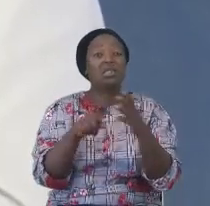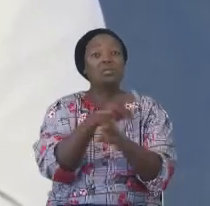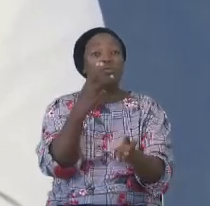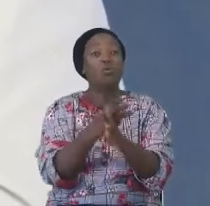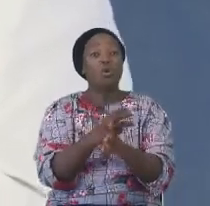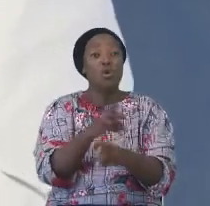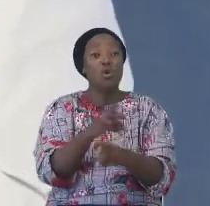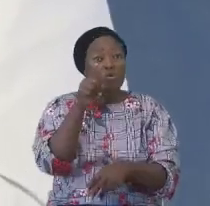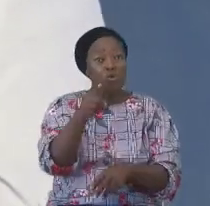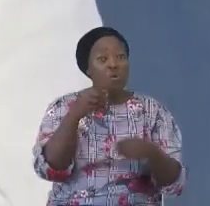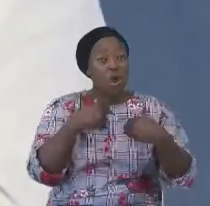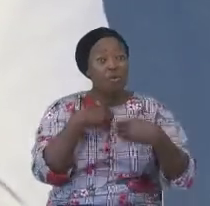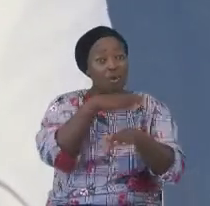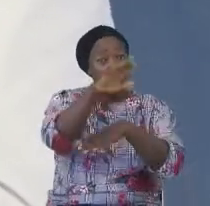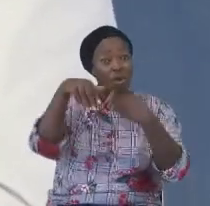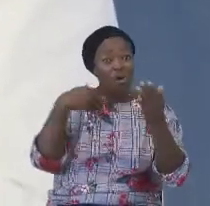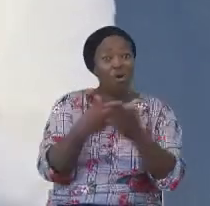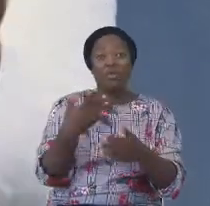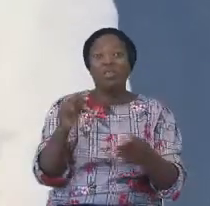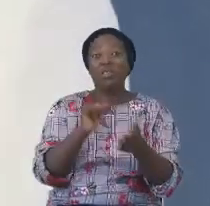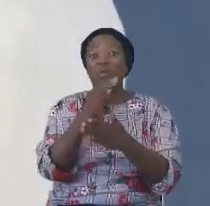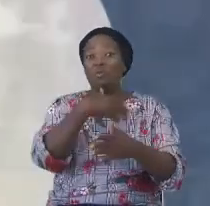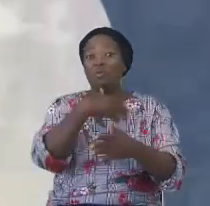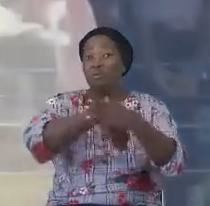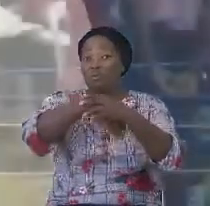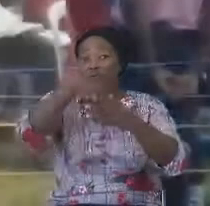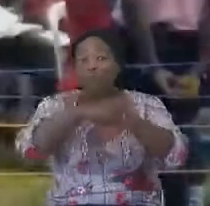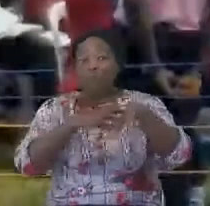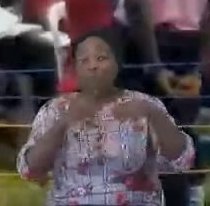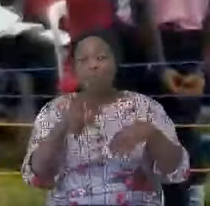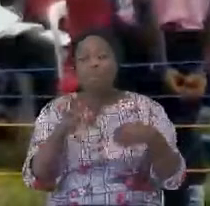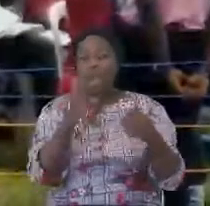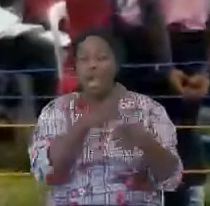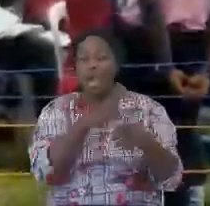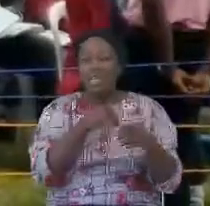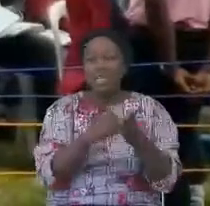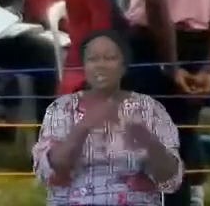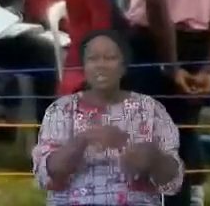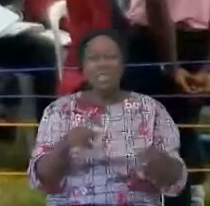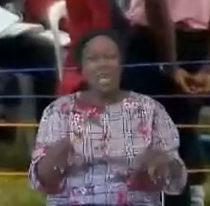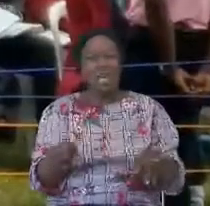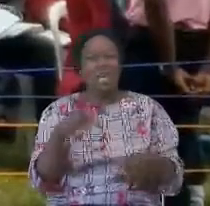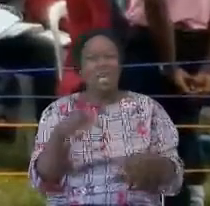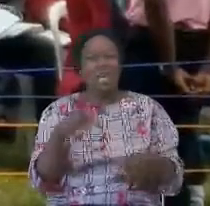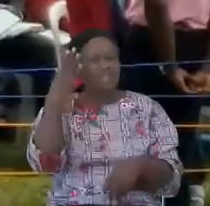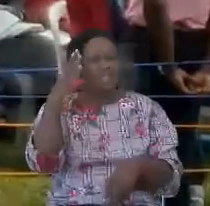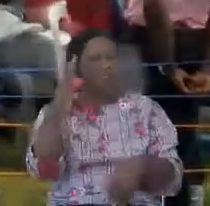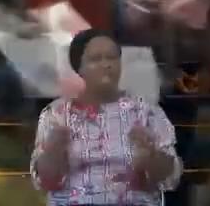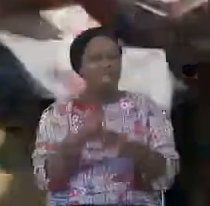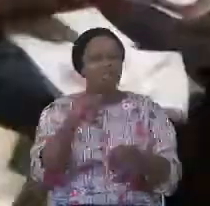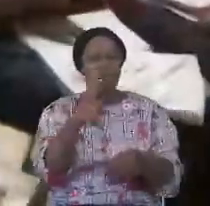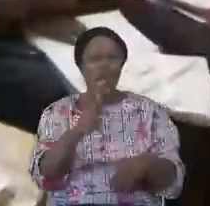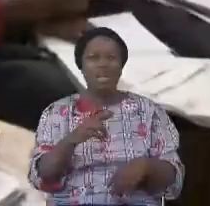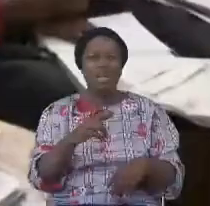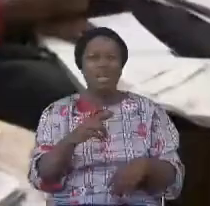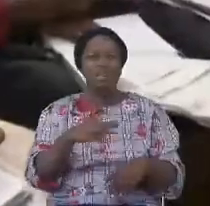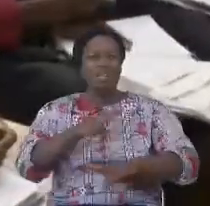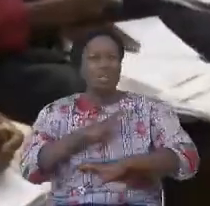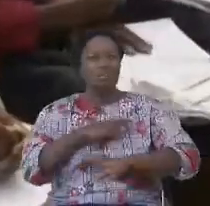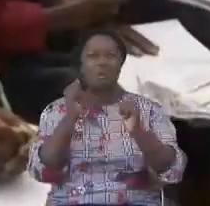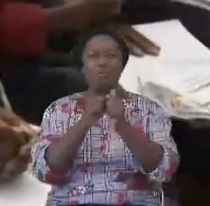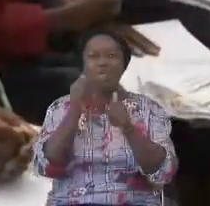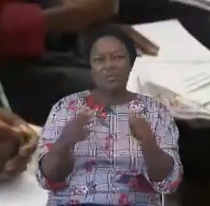remember that in life you had all things that will comfort you, and